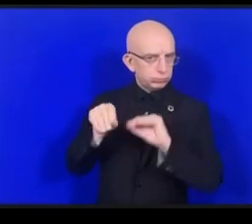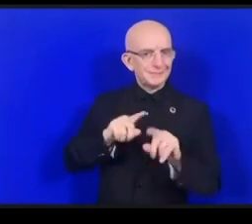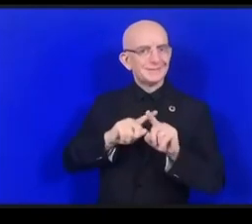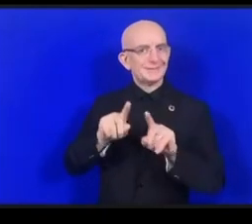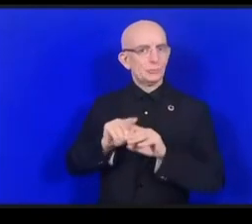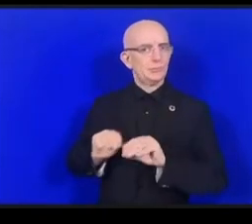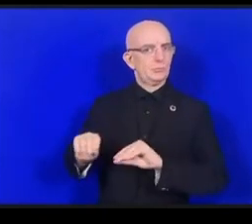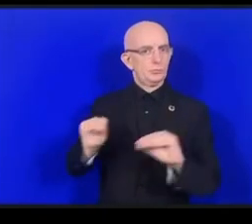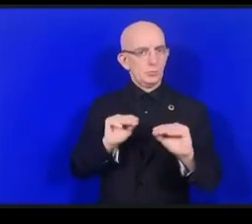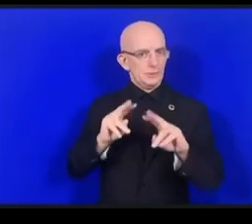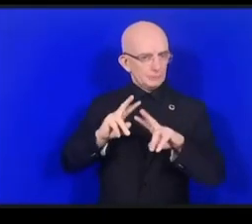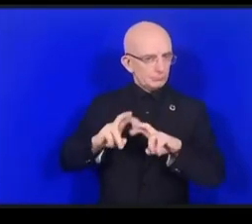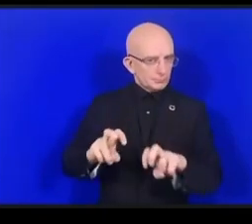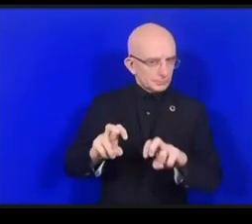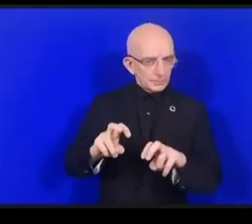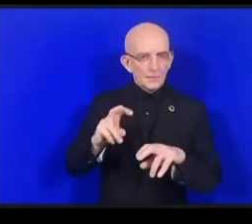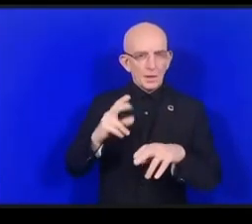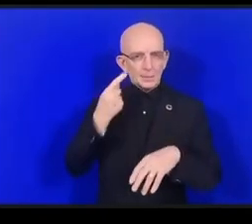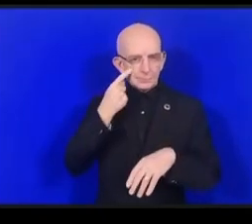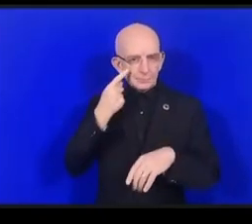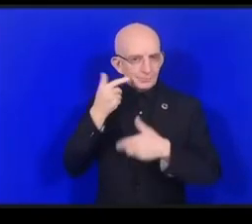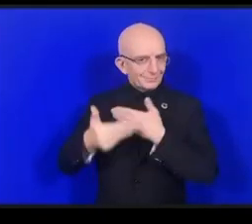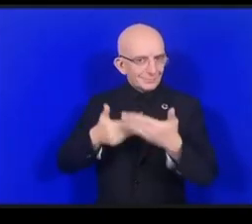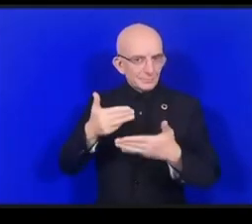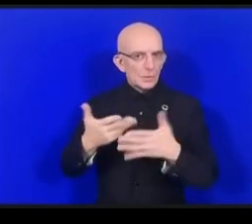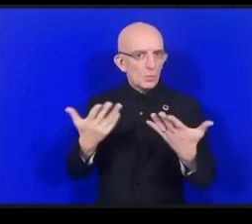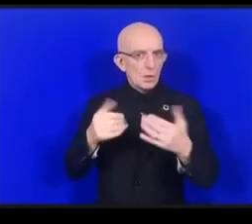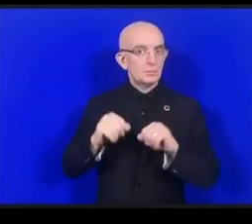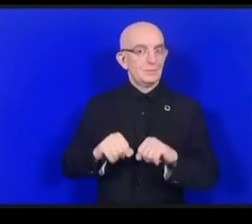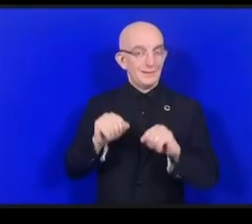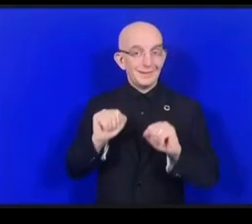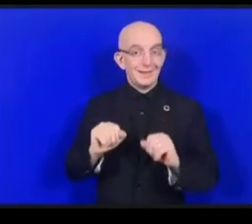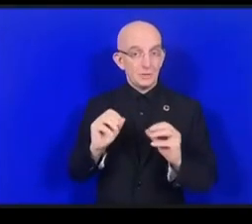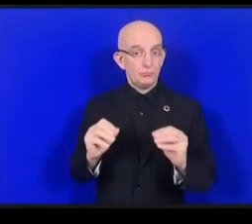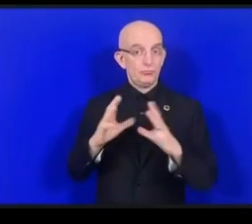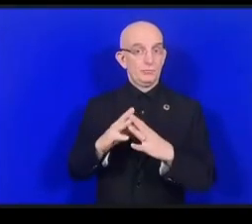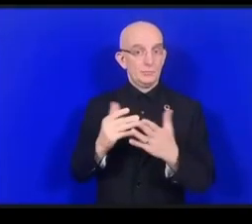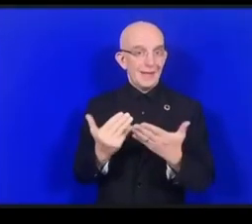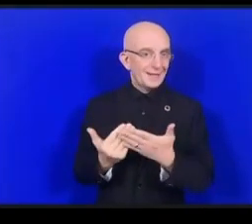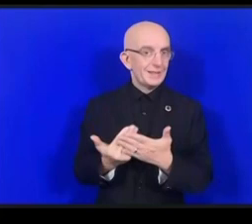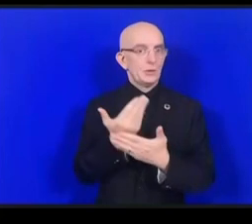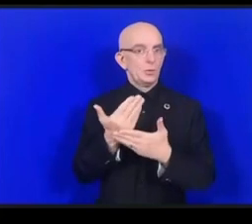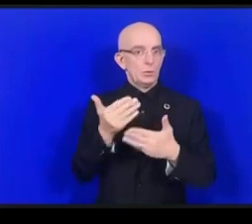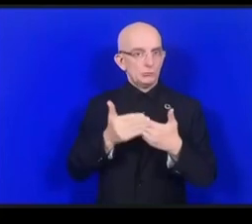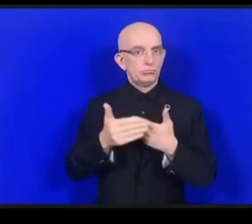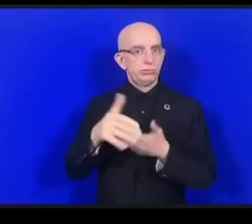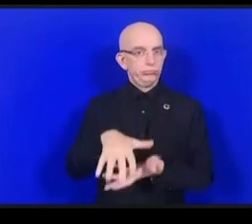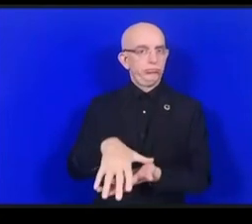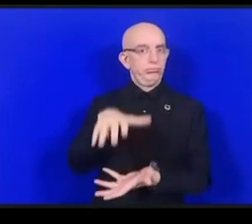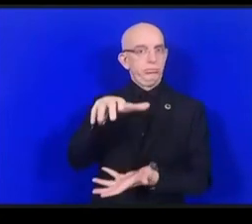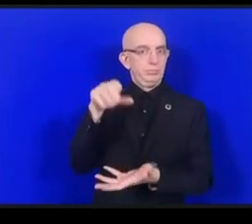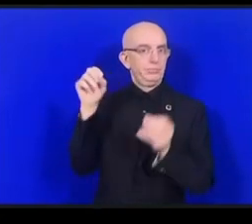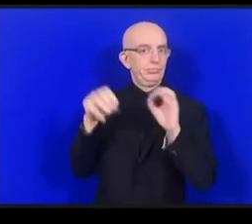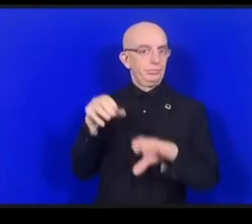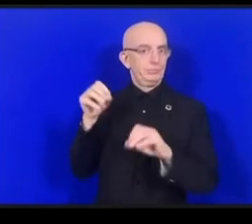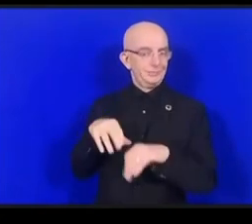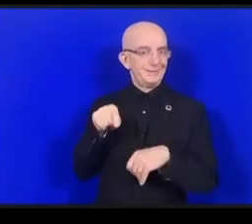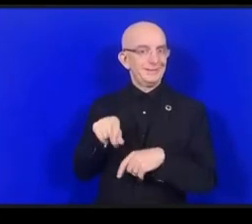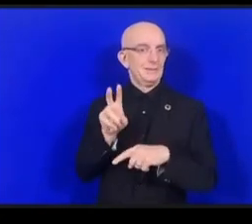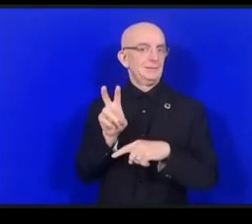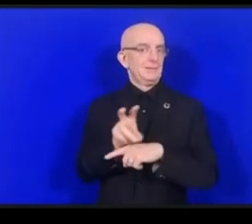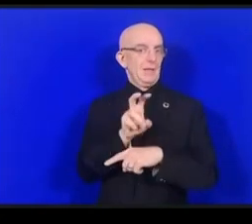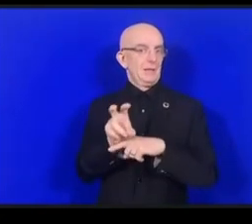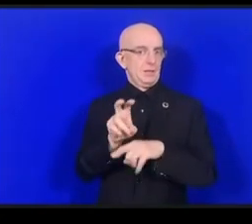that educationalists can use, which will meet the requirements of industry. We have another working group which is looking